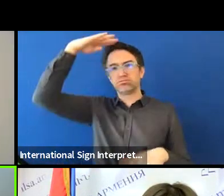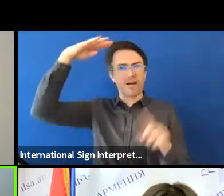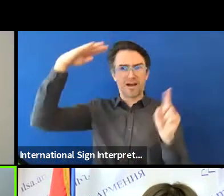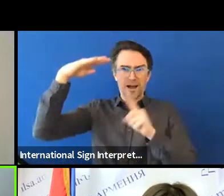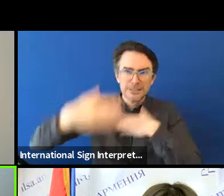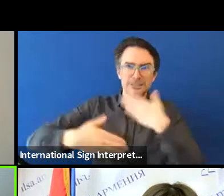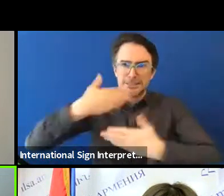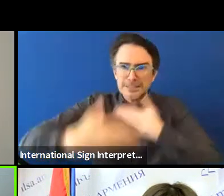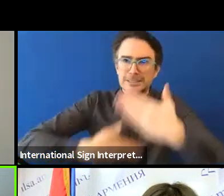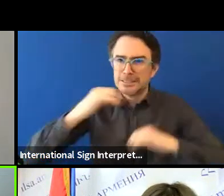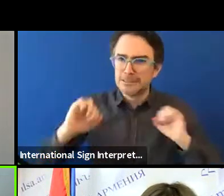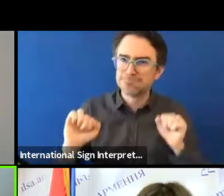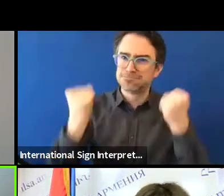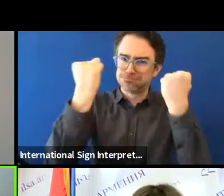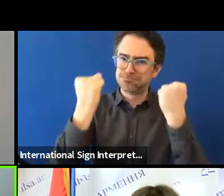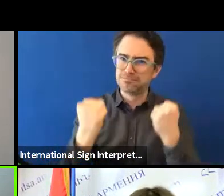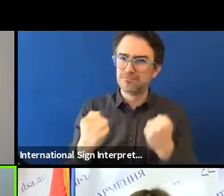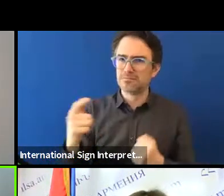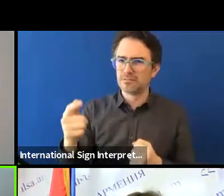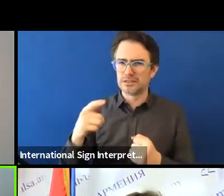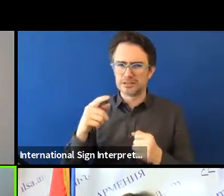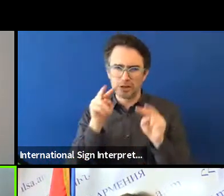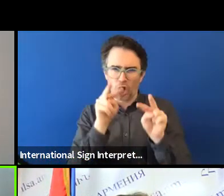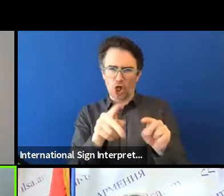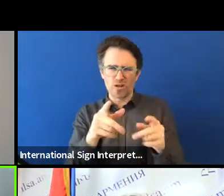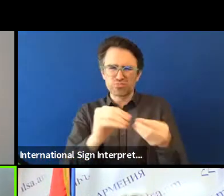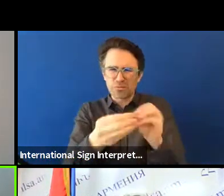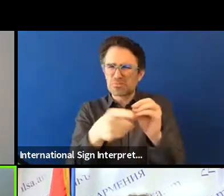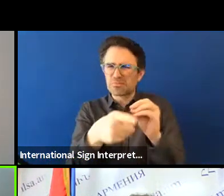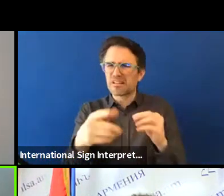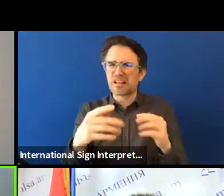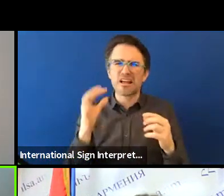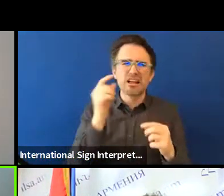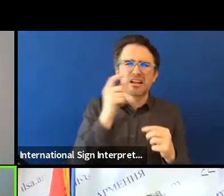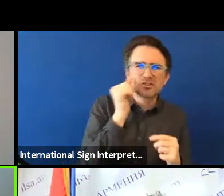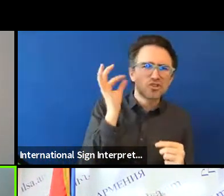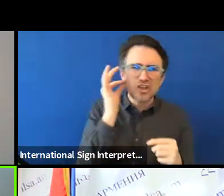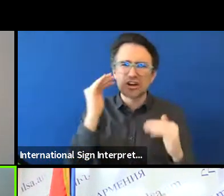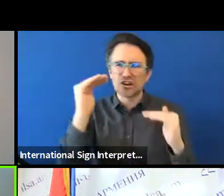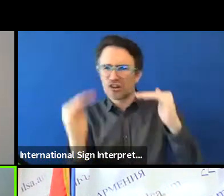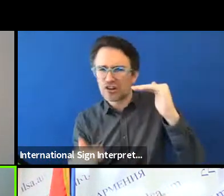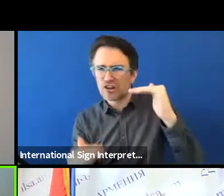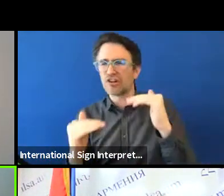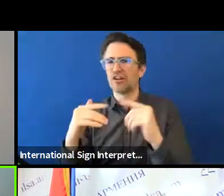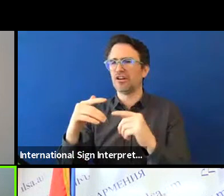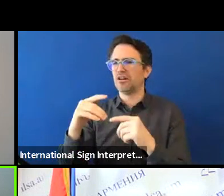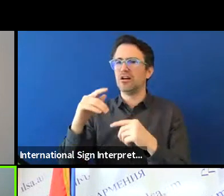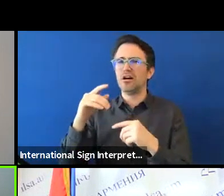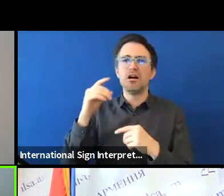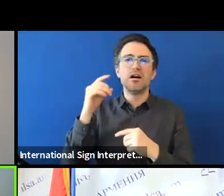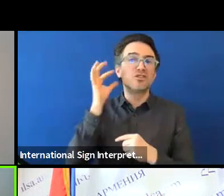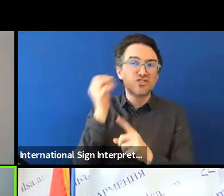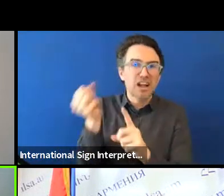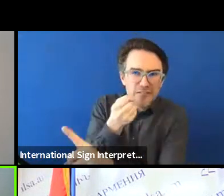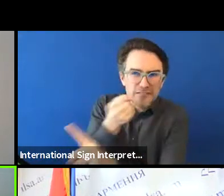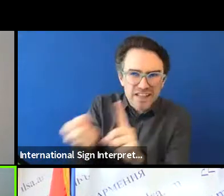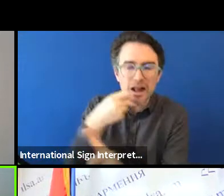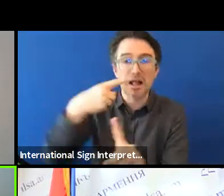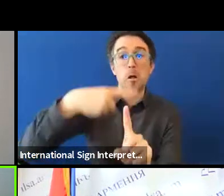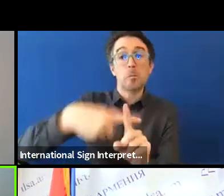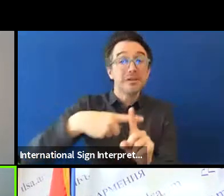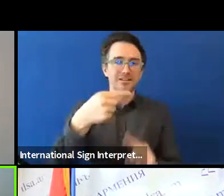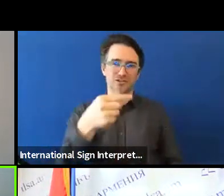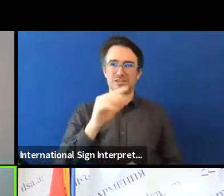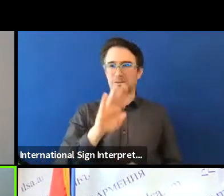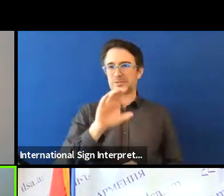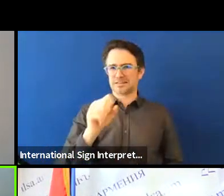in particular. The EU will always support initiatives in this direction, and I encourage the